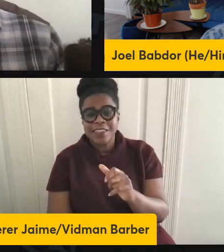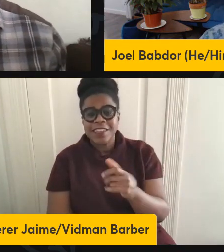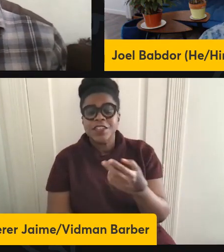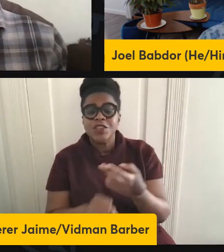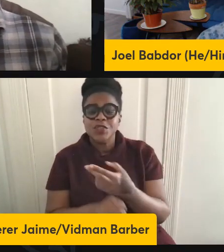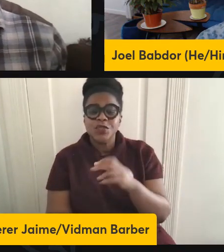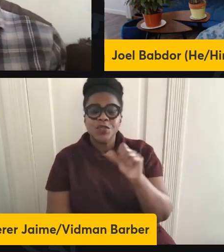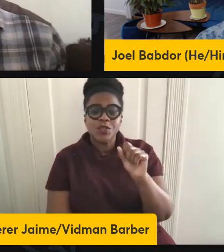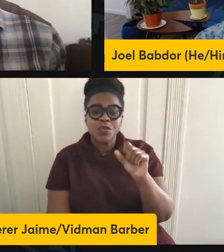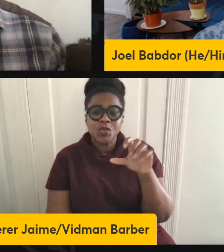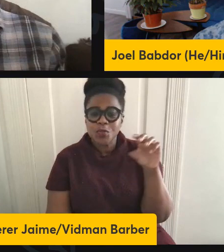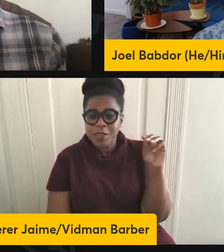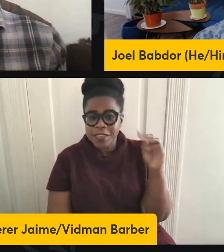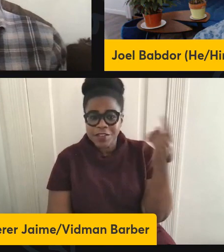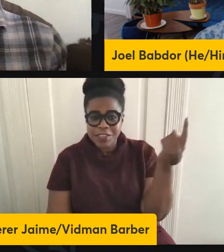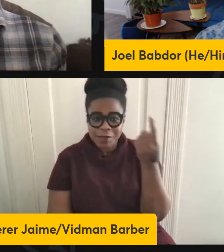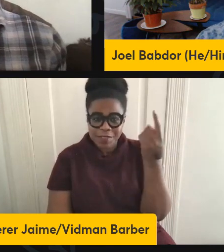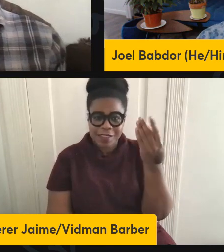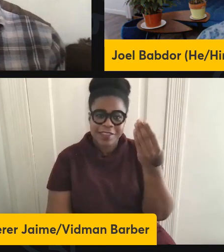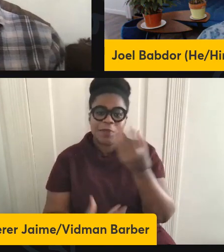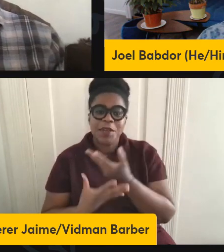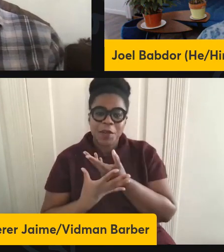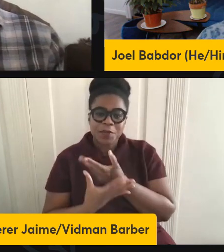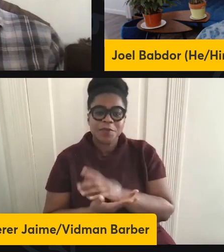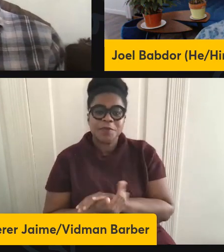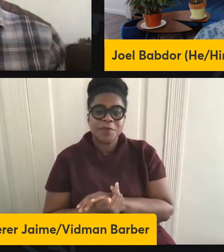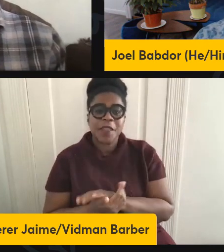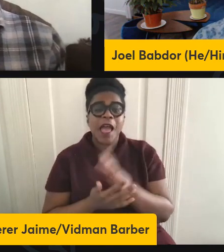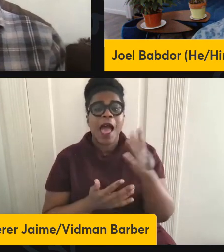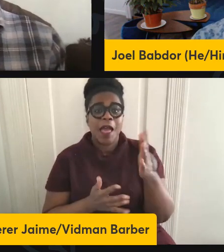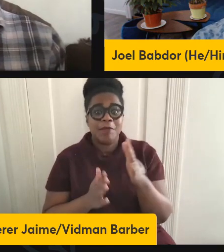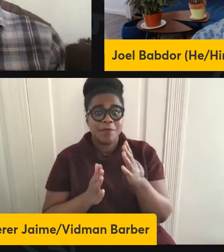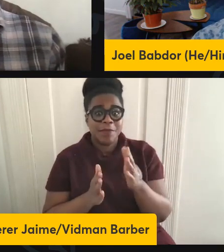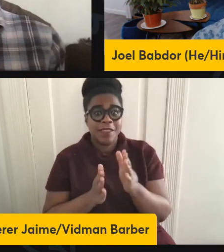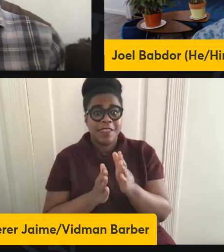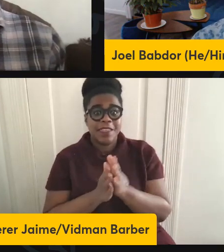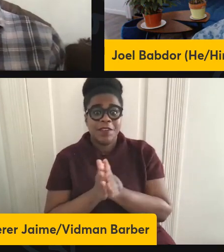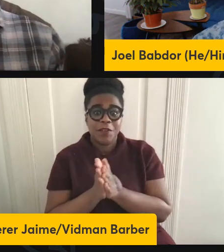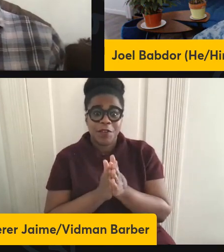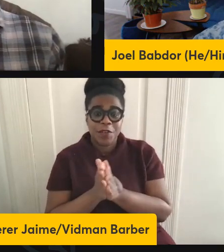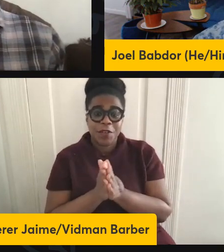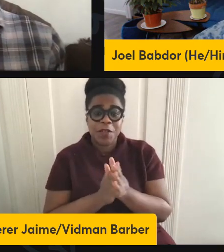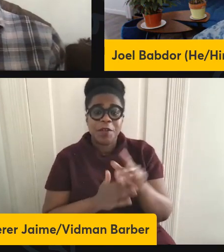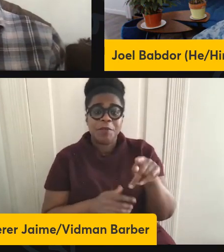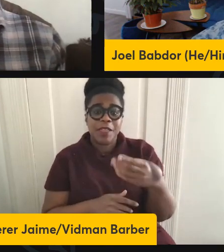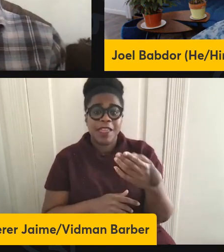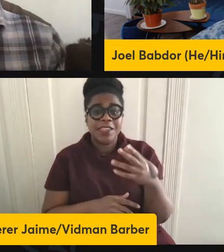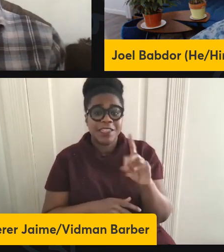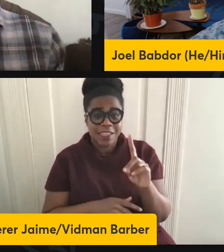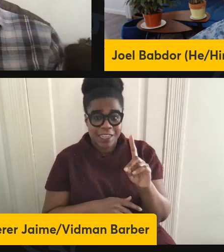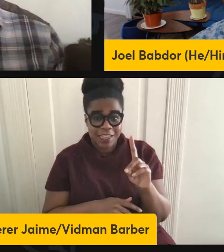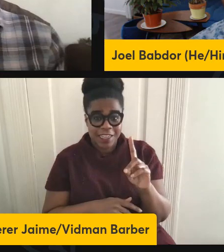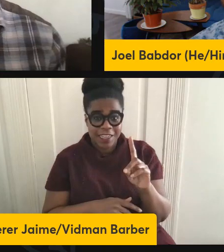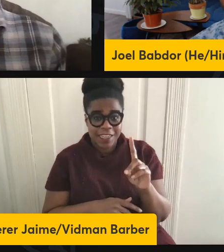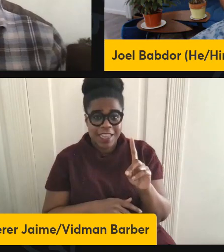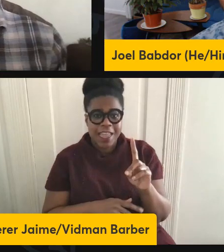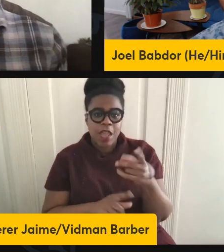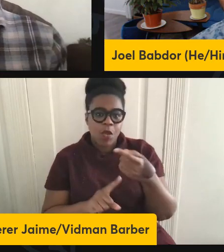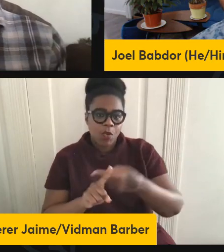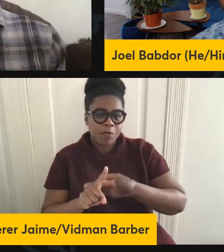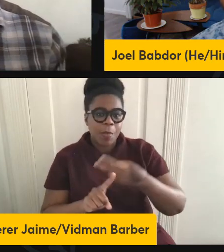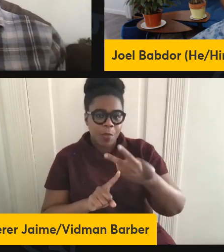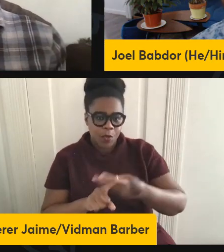social media or something and let me know. I'm very interested in recruiting a postdoc and a tech in the next month or two,